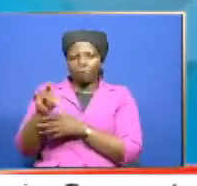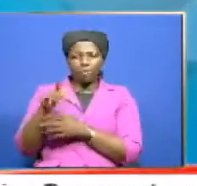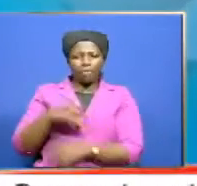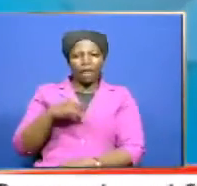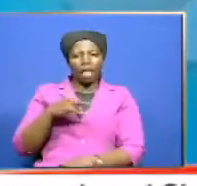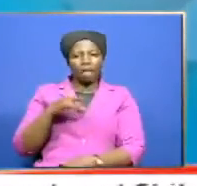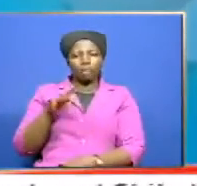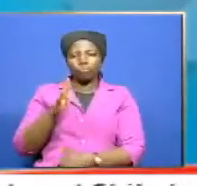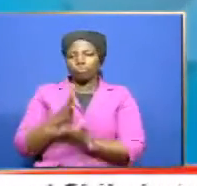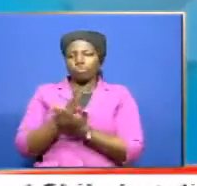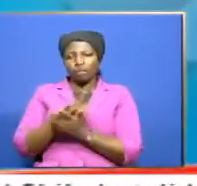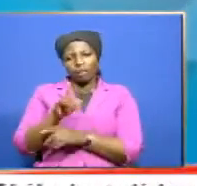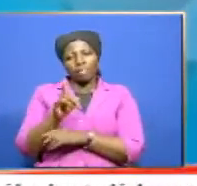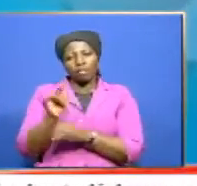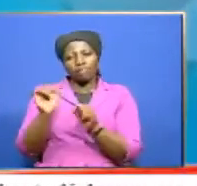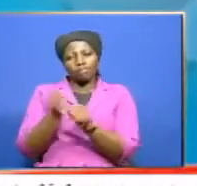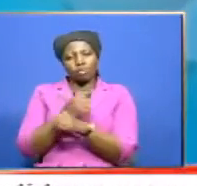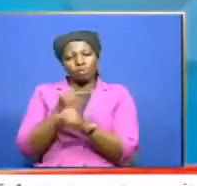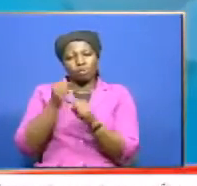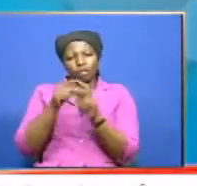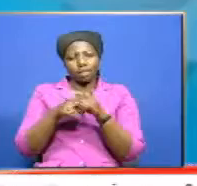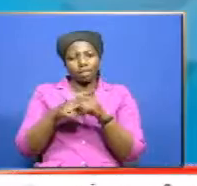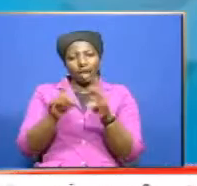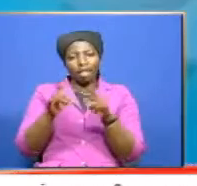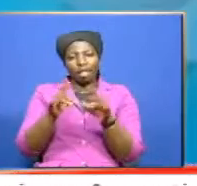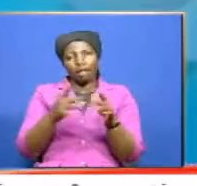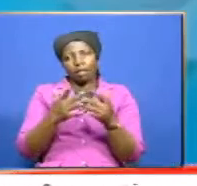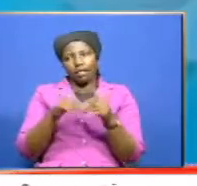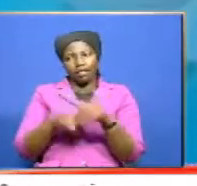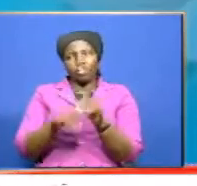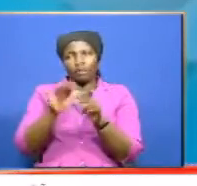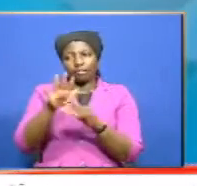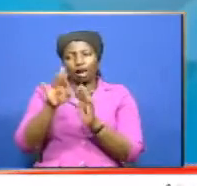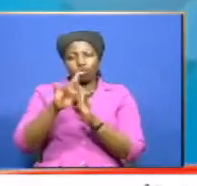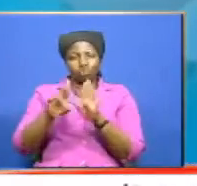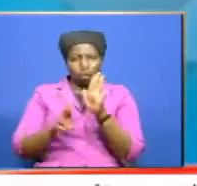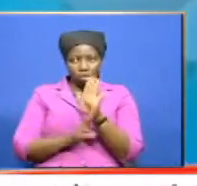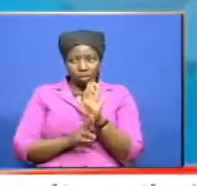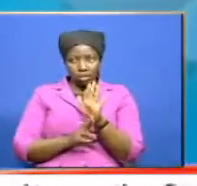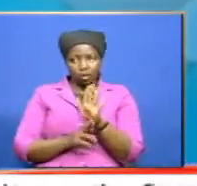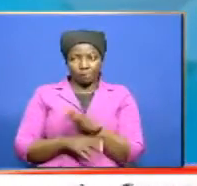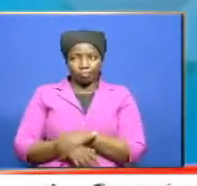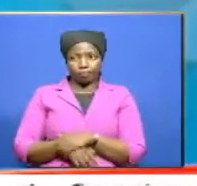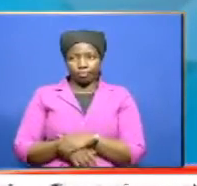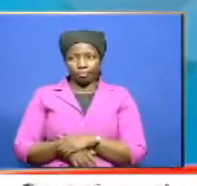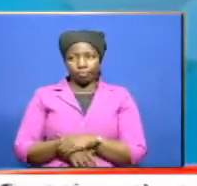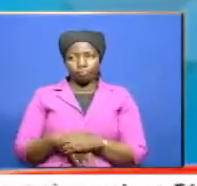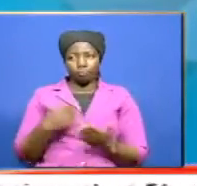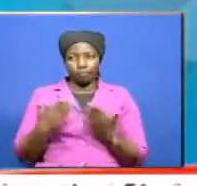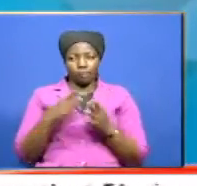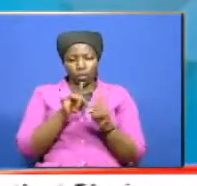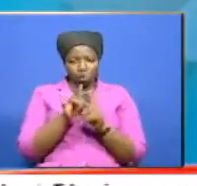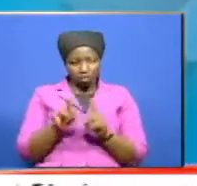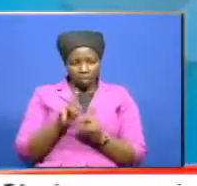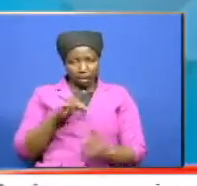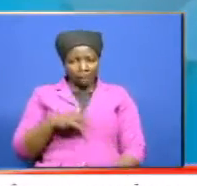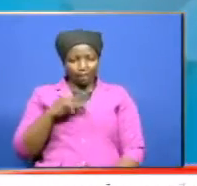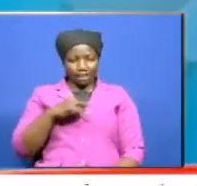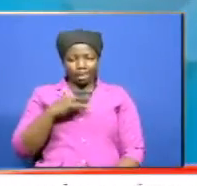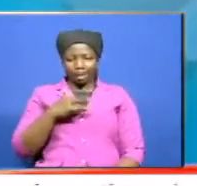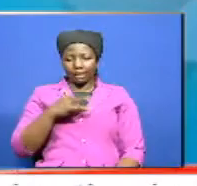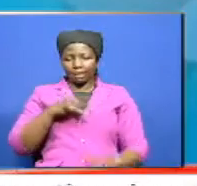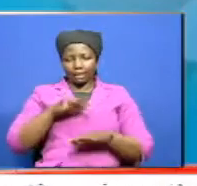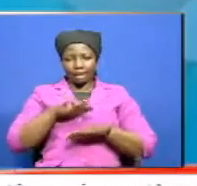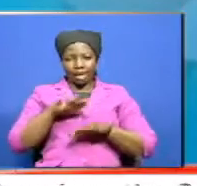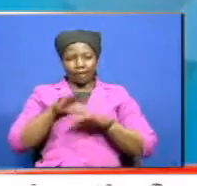in a position, you know, to start going by their own protocols, all right? Maybe they also felt that it's not sufficient,